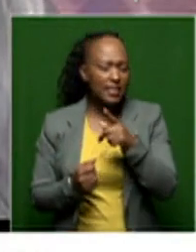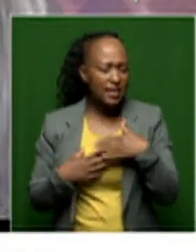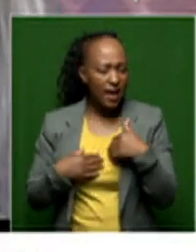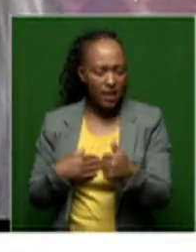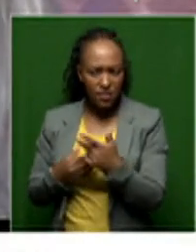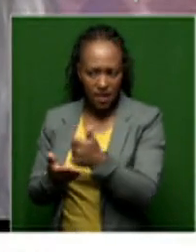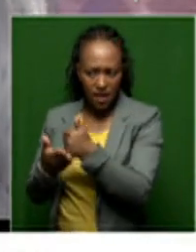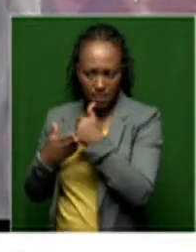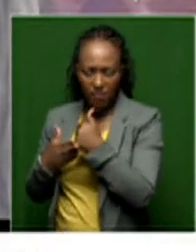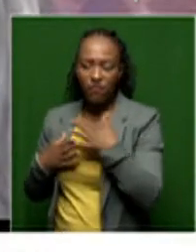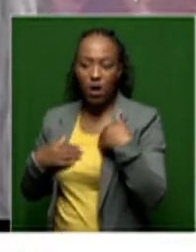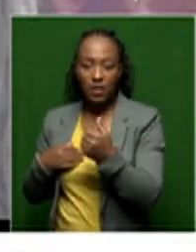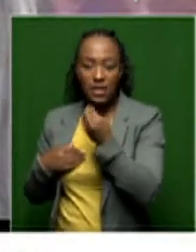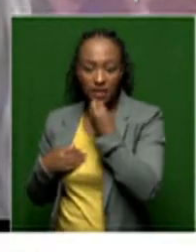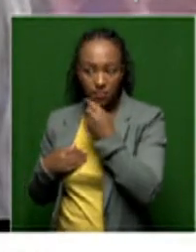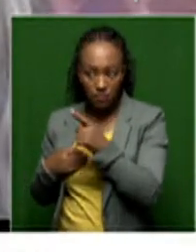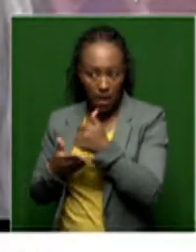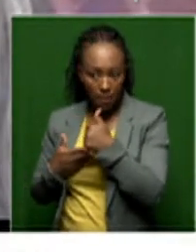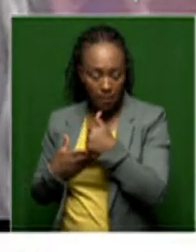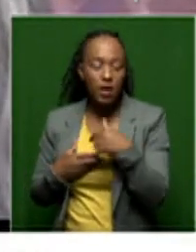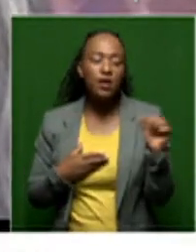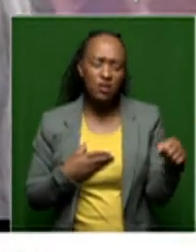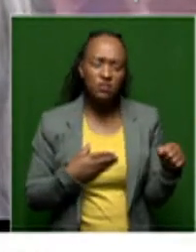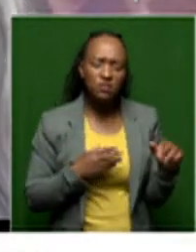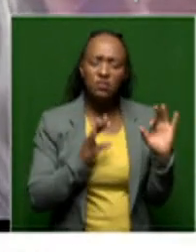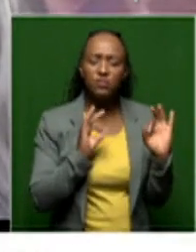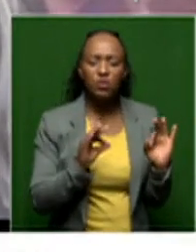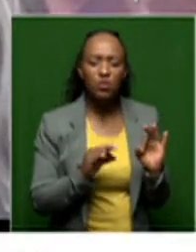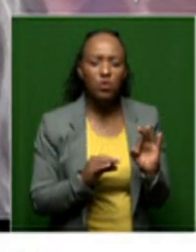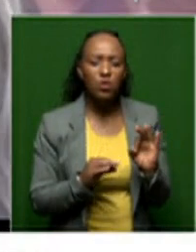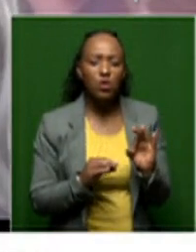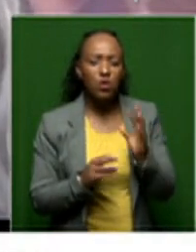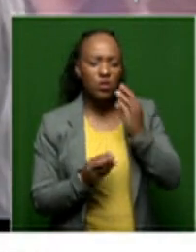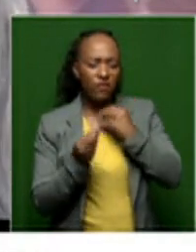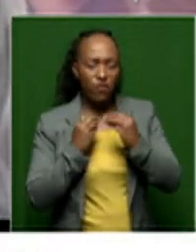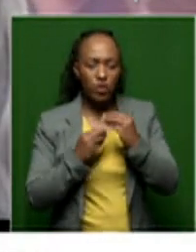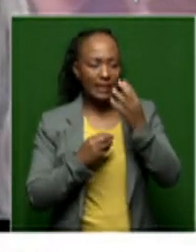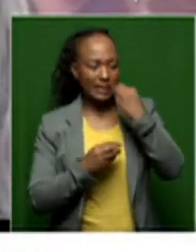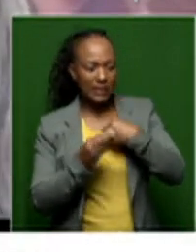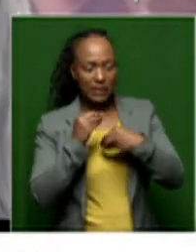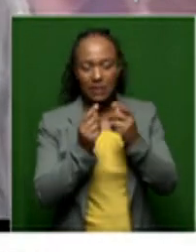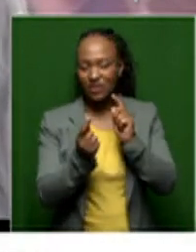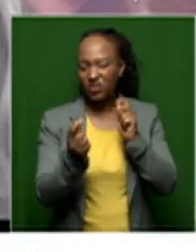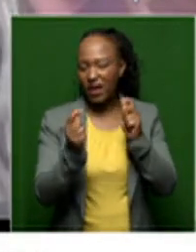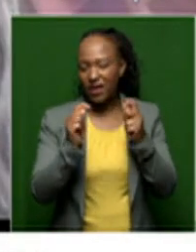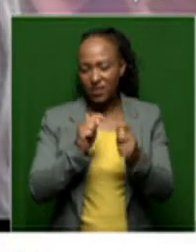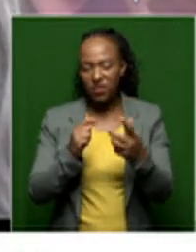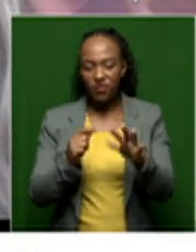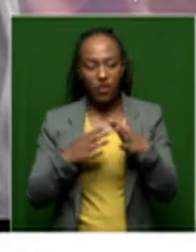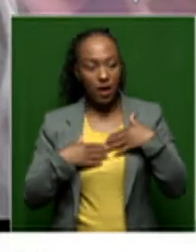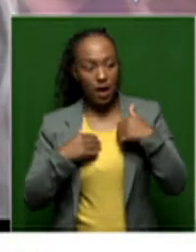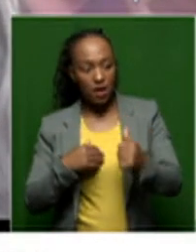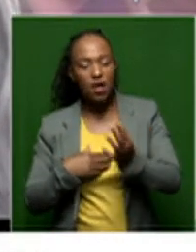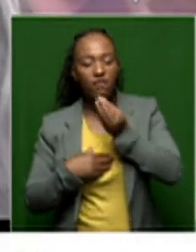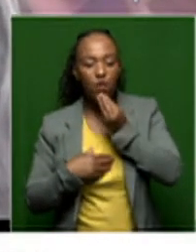that play a role? Healthy, that's a big absolutely. thing. Yeah, Absolutely. The food that we're putting into our bodies now has changed. So a healthy